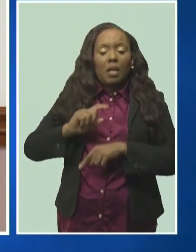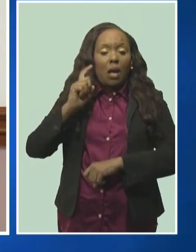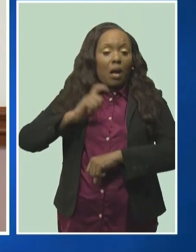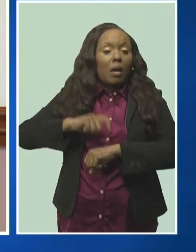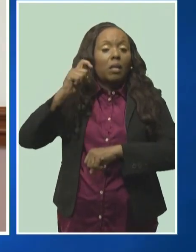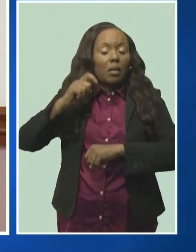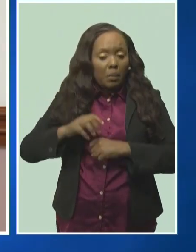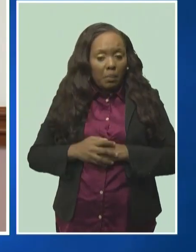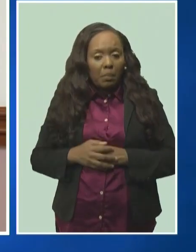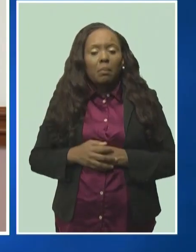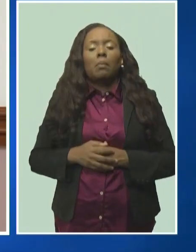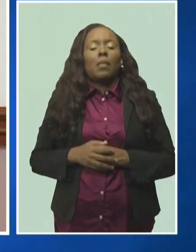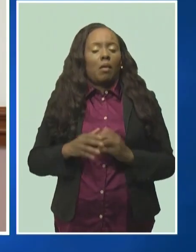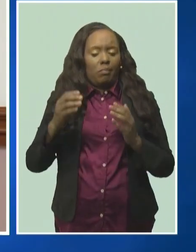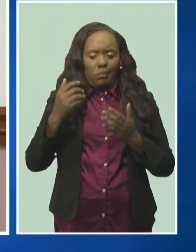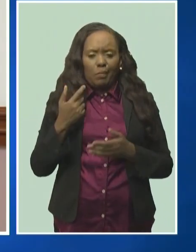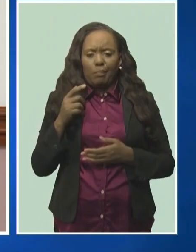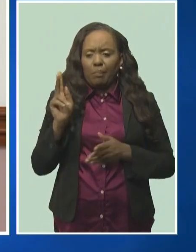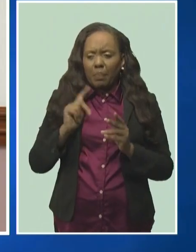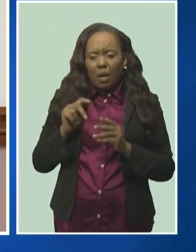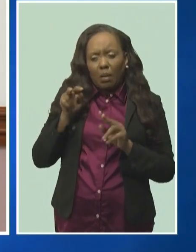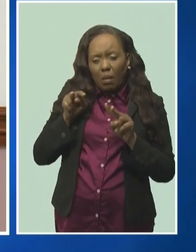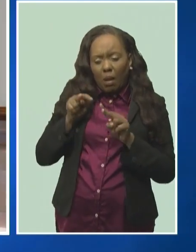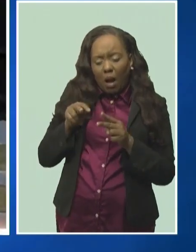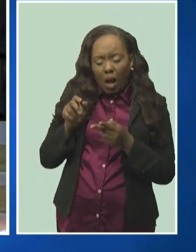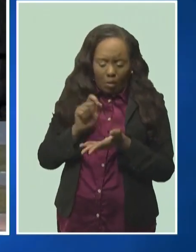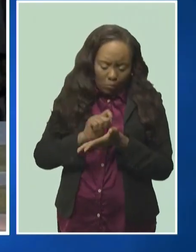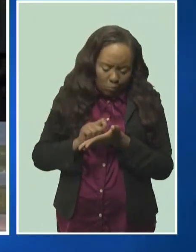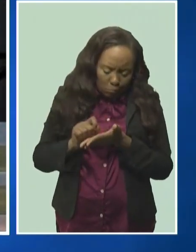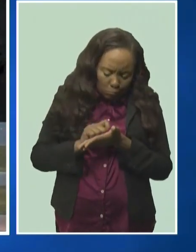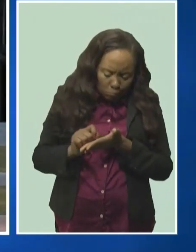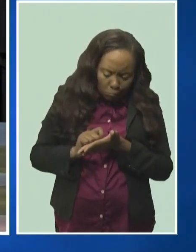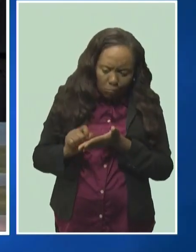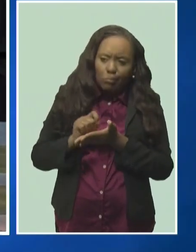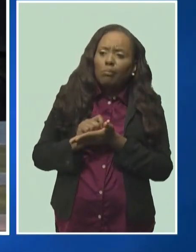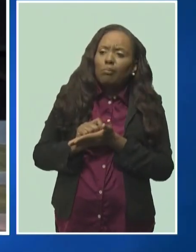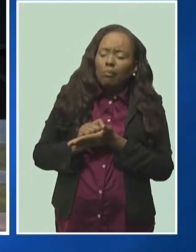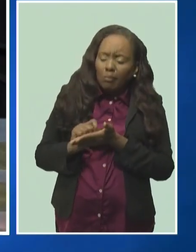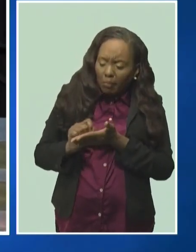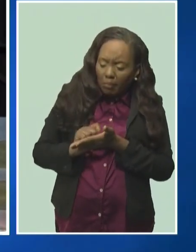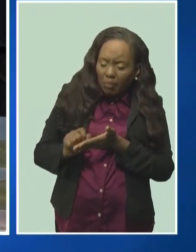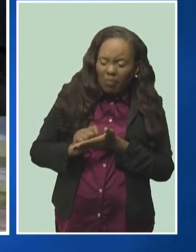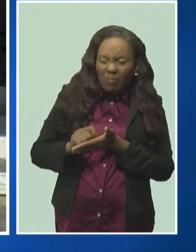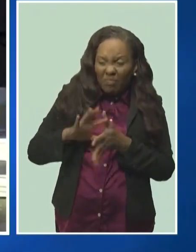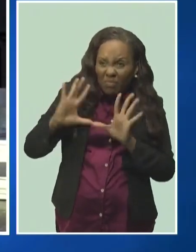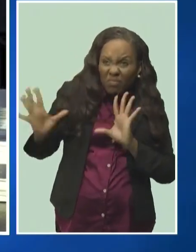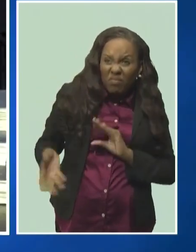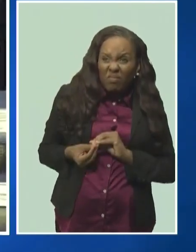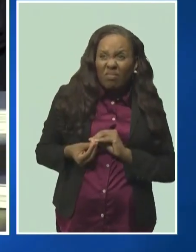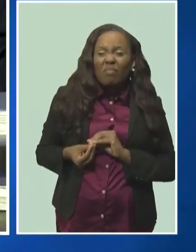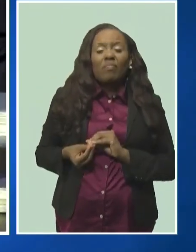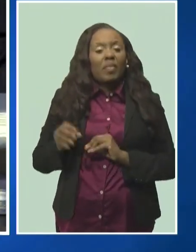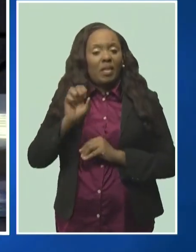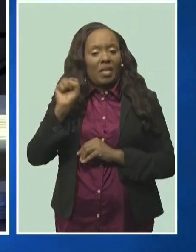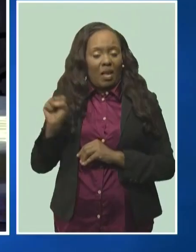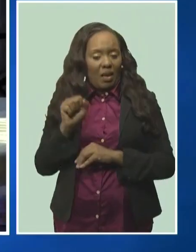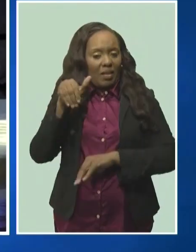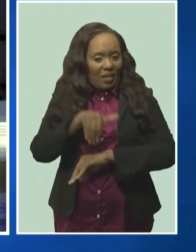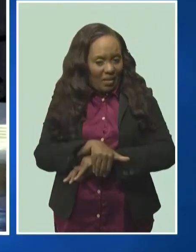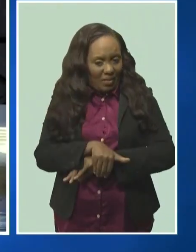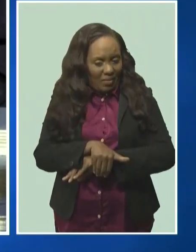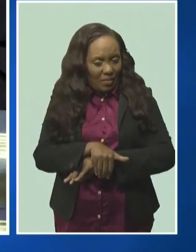and recorded so that the points can be tallied and added to what is happening on Saturday night when they